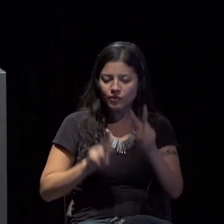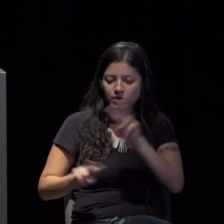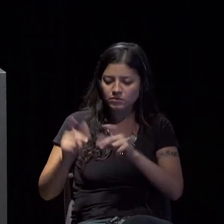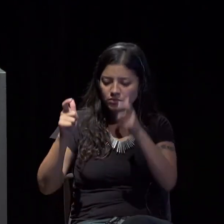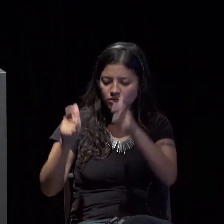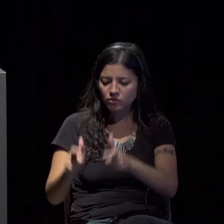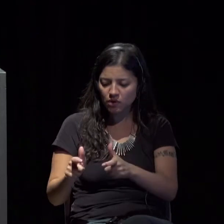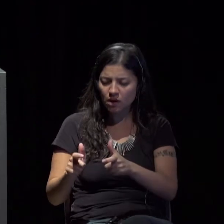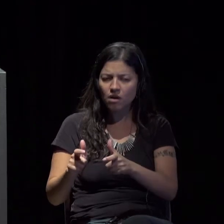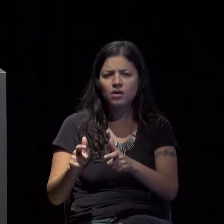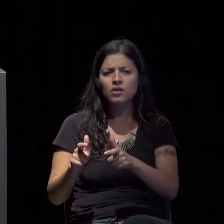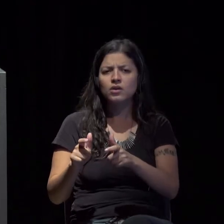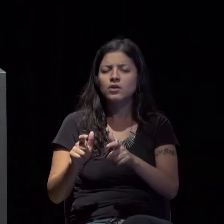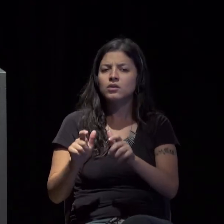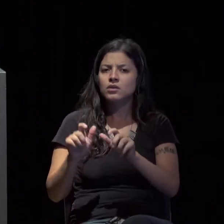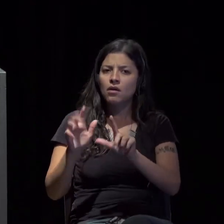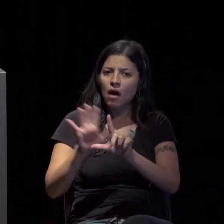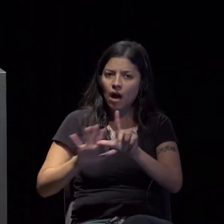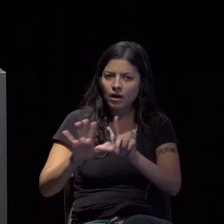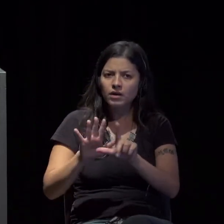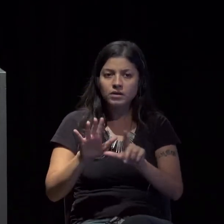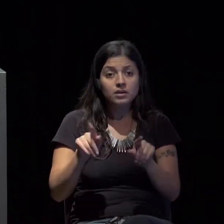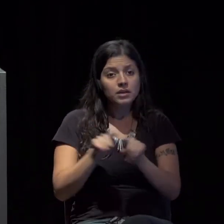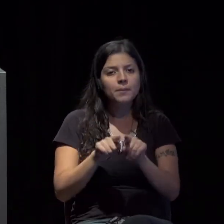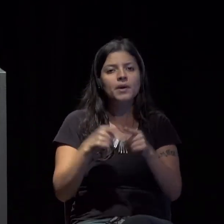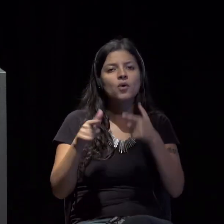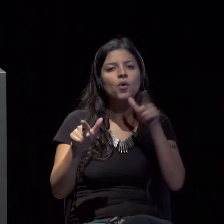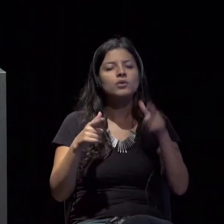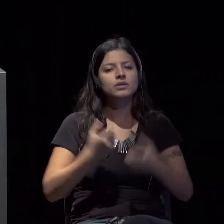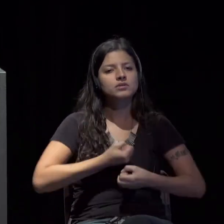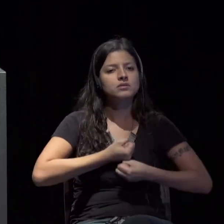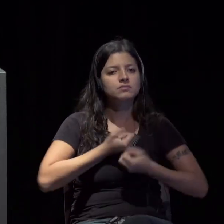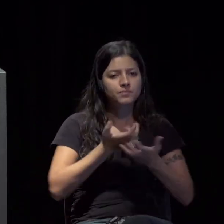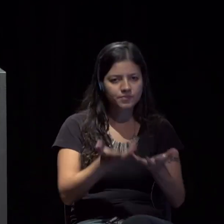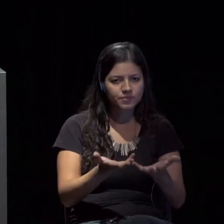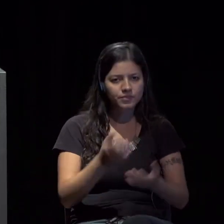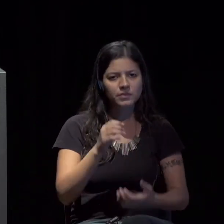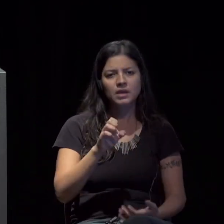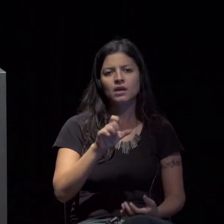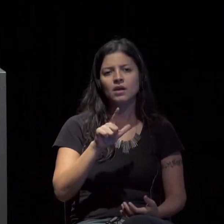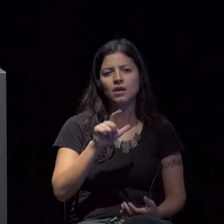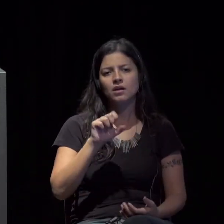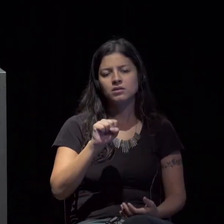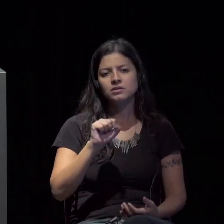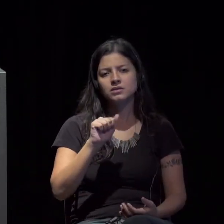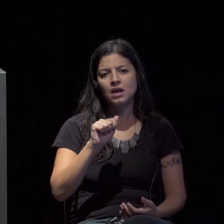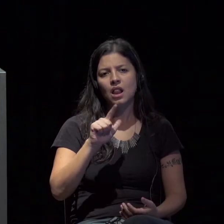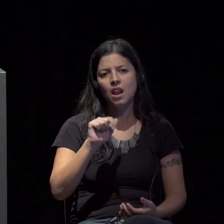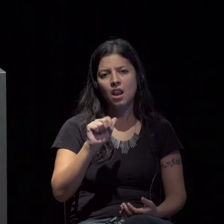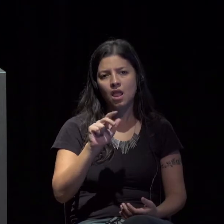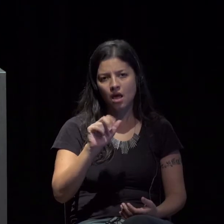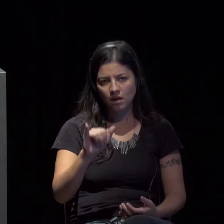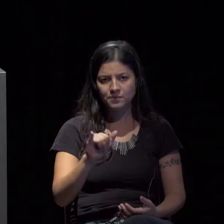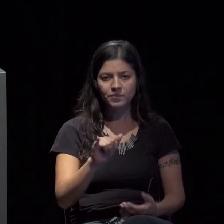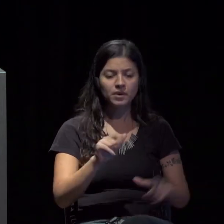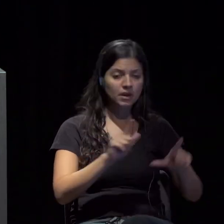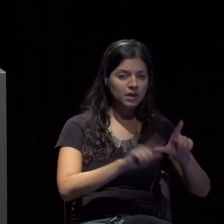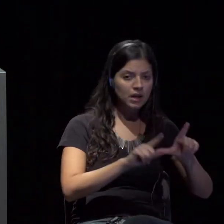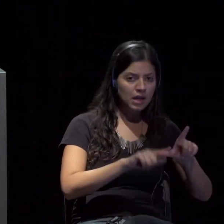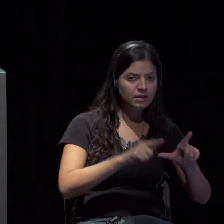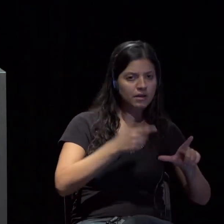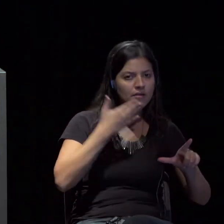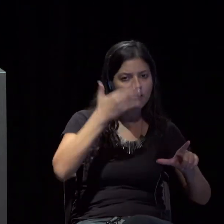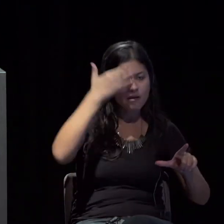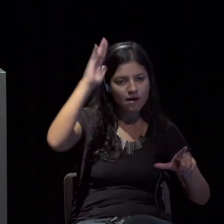Just as Salahi sought to break the structural code of the Arabic calligraphic text to release the mythic, sacral,